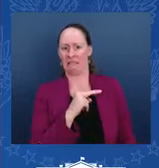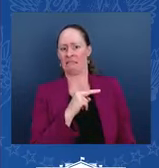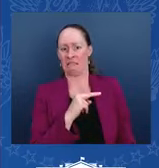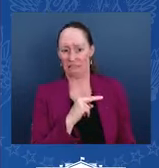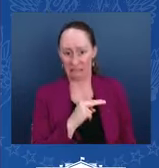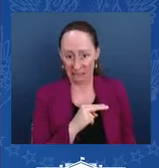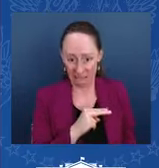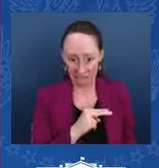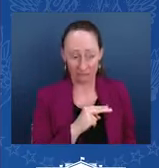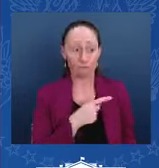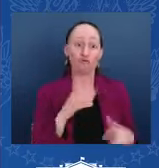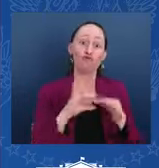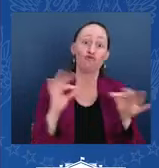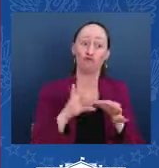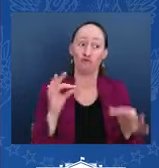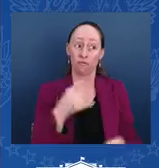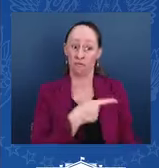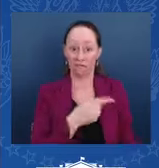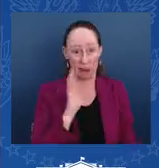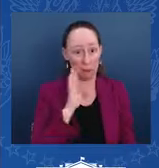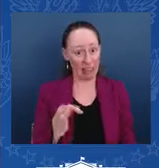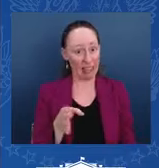I'll conclude by saying that, you know,